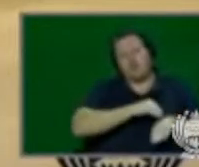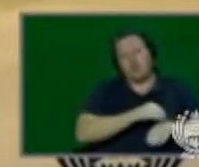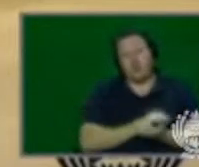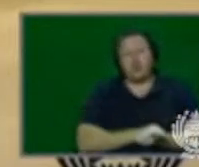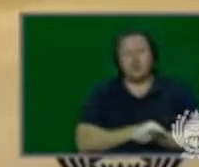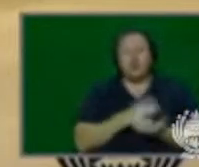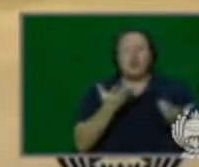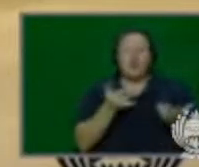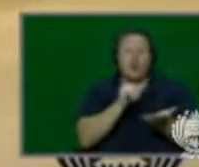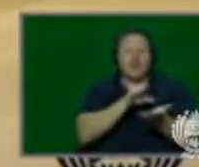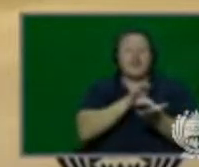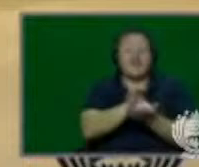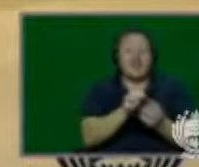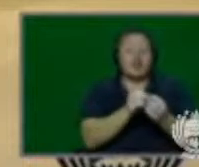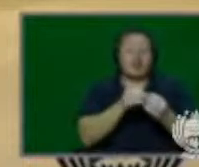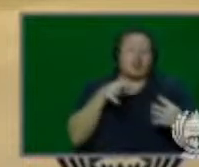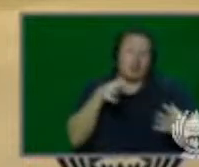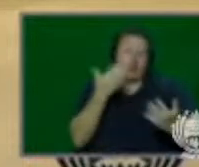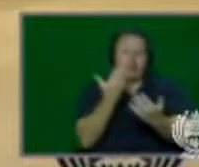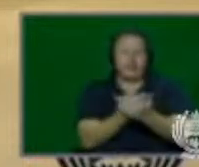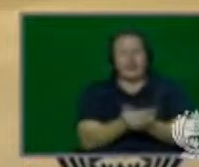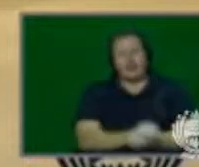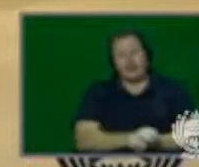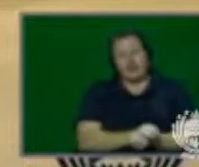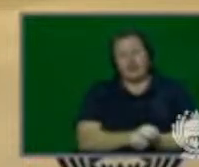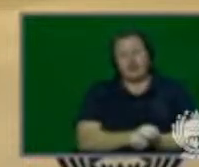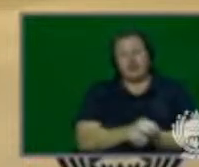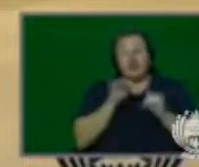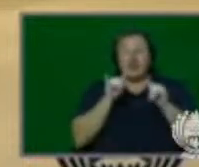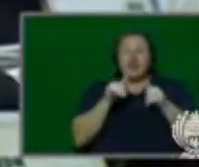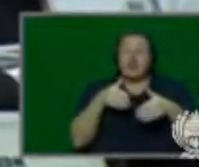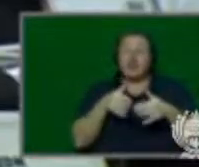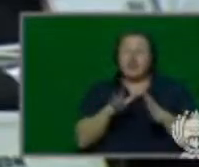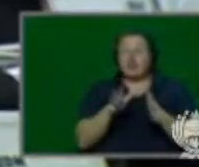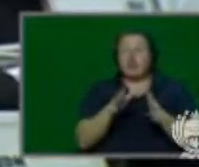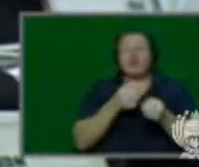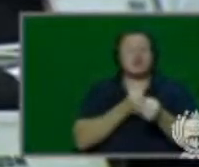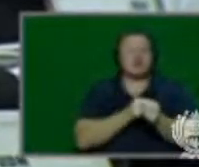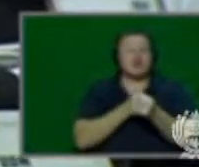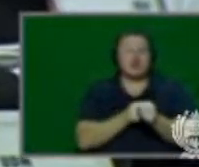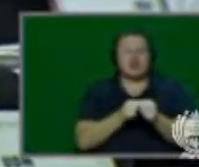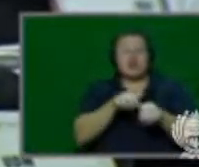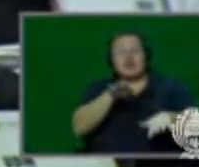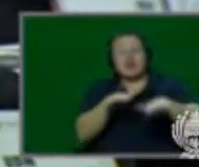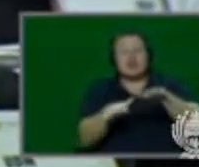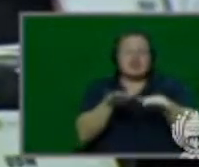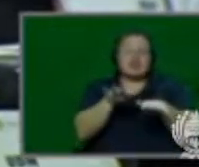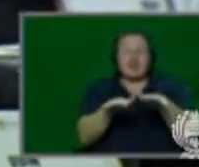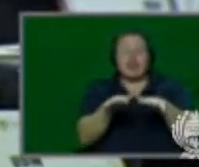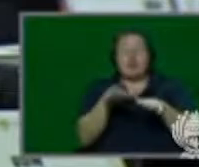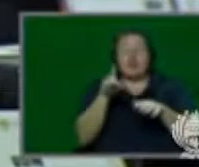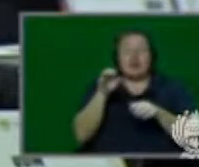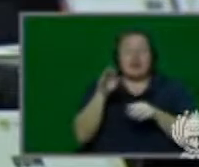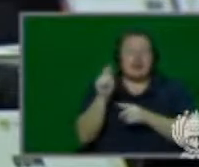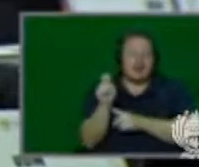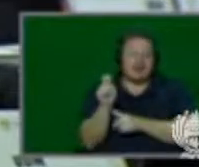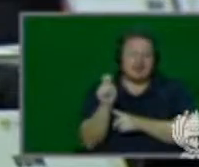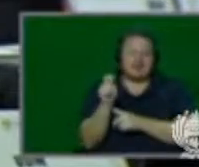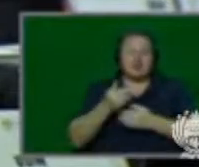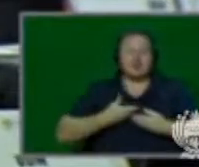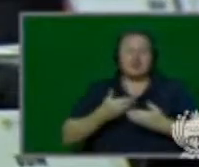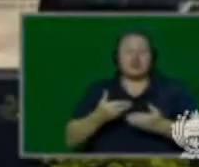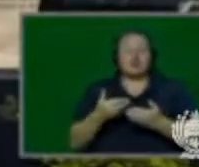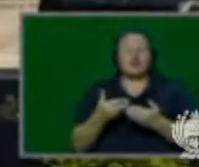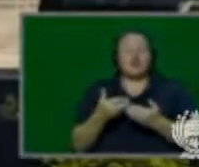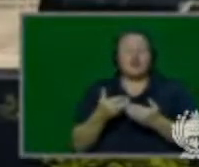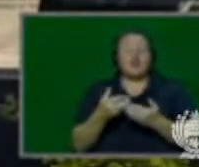invest in growth. In this regard, our fiscal strategy stabilizes debt service cost as a percentage